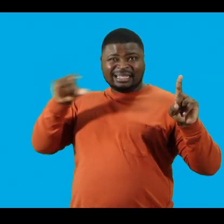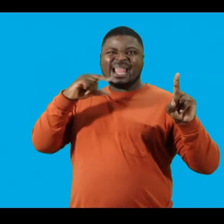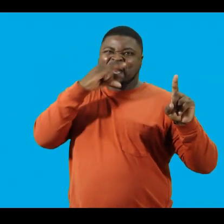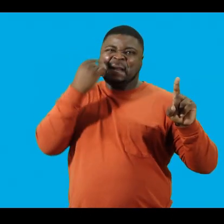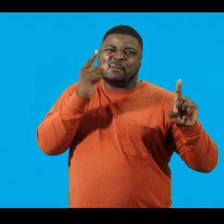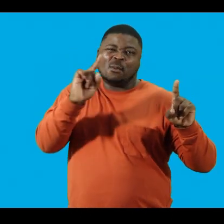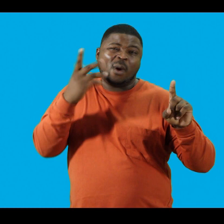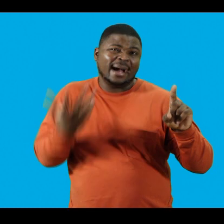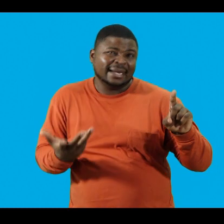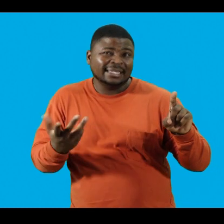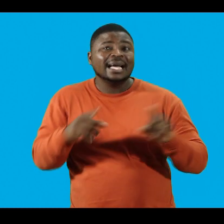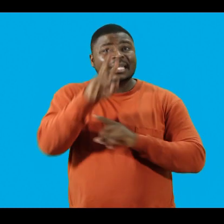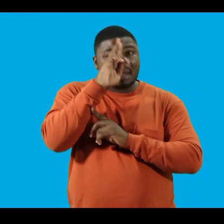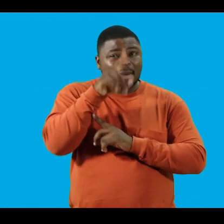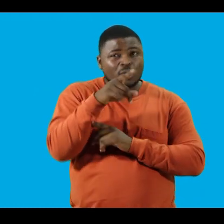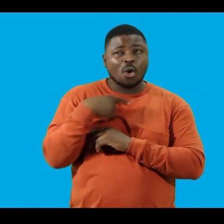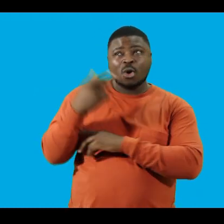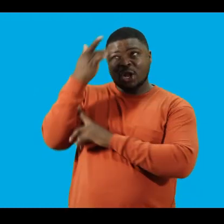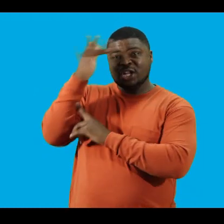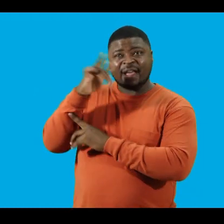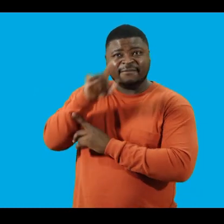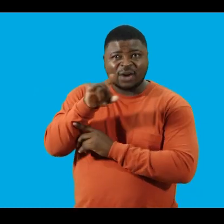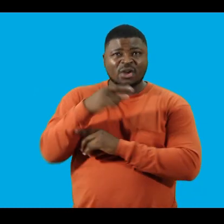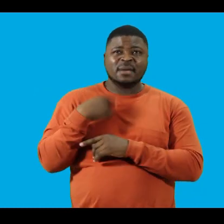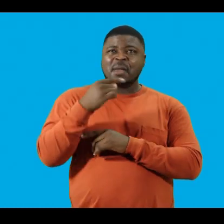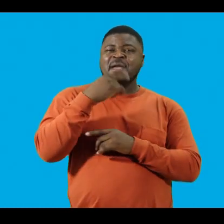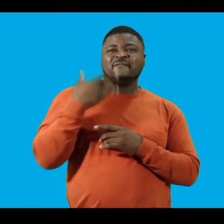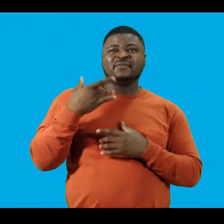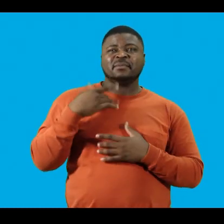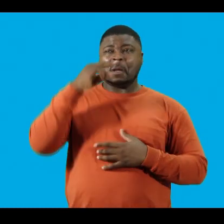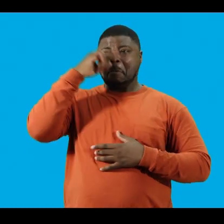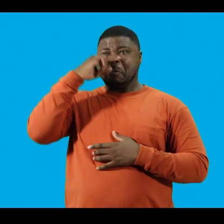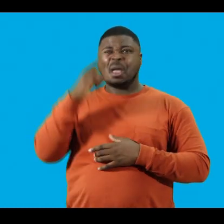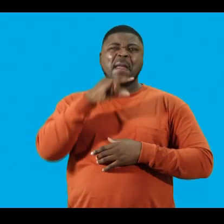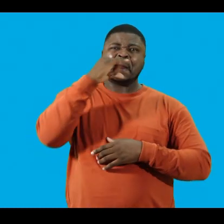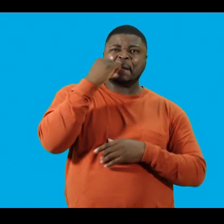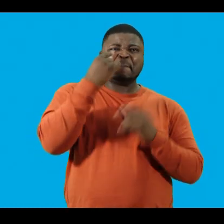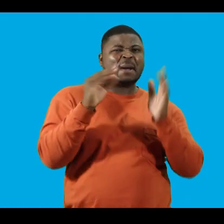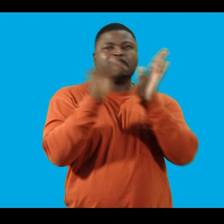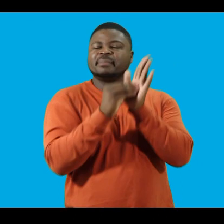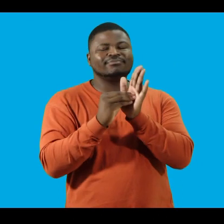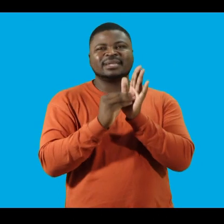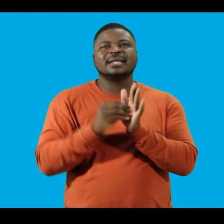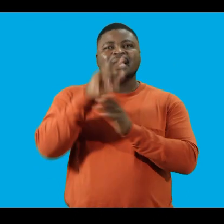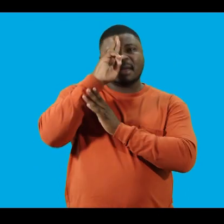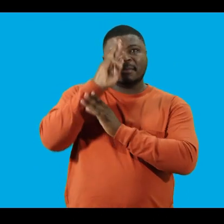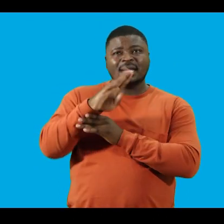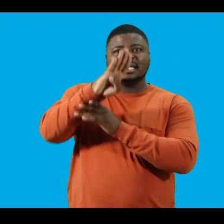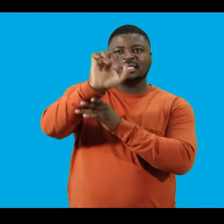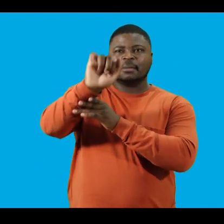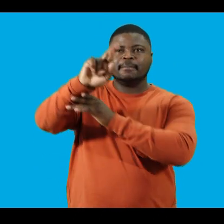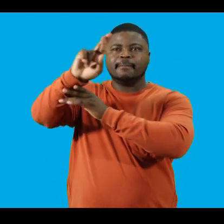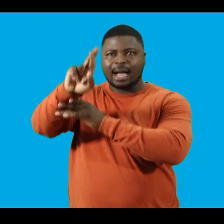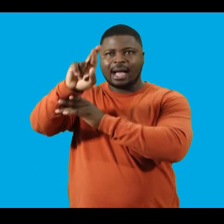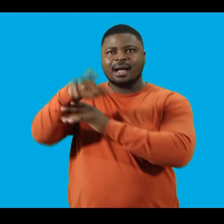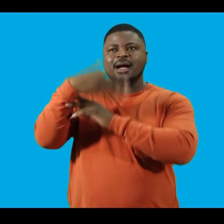And now don't be clever and add fancy names. This is a bar graph. So